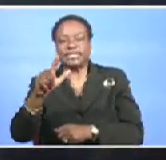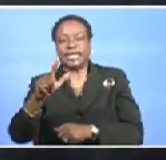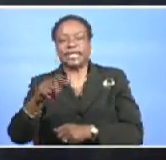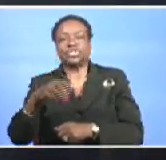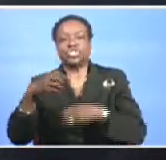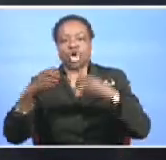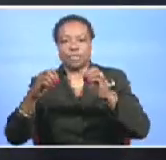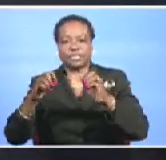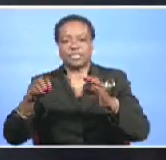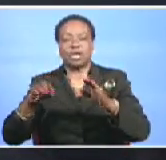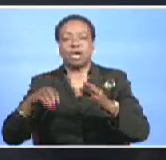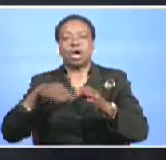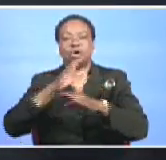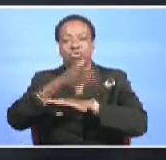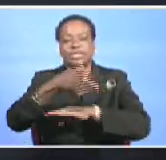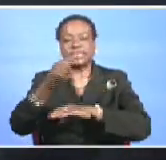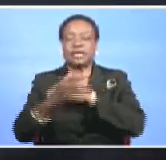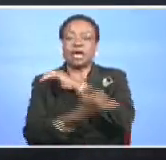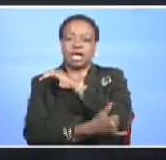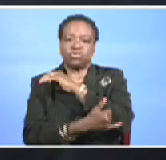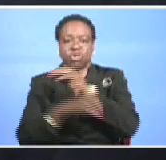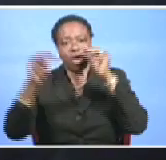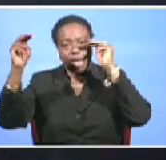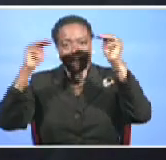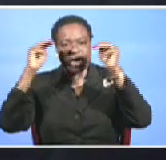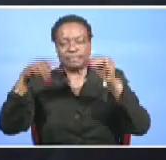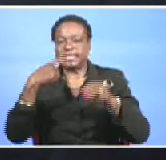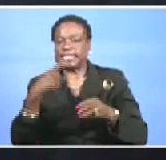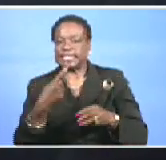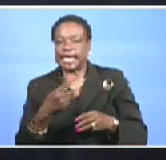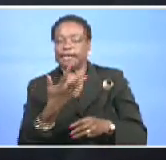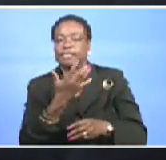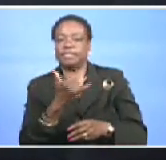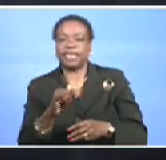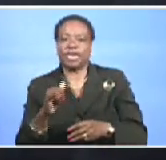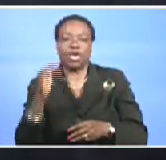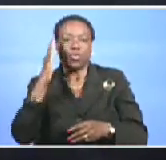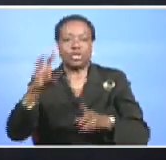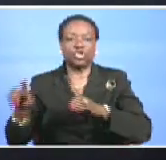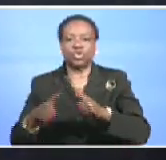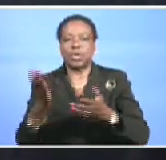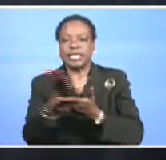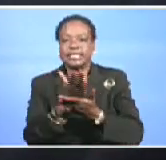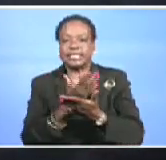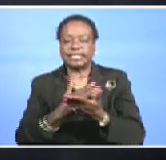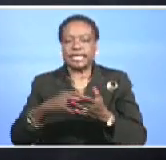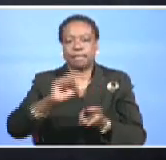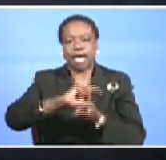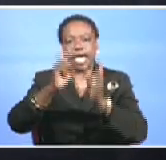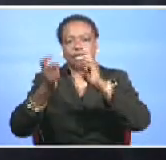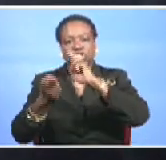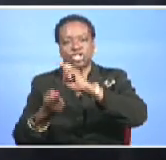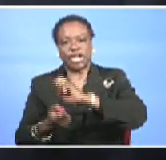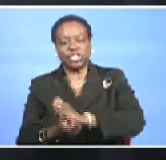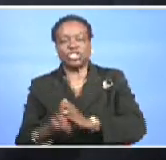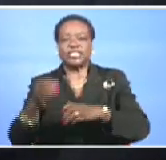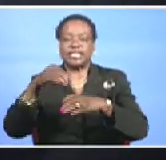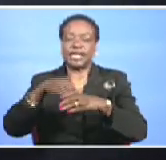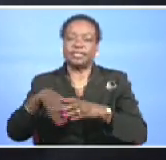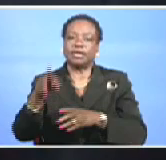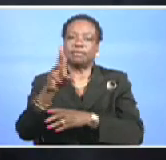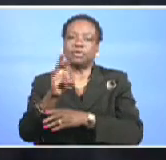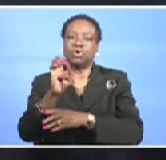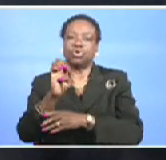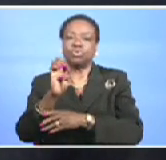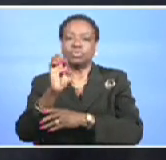that they intend to do some changes in the, as they call it, the retail footprint.